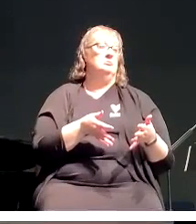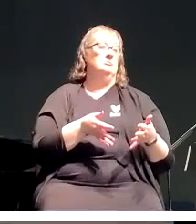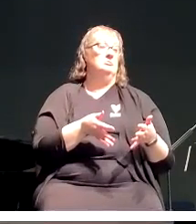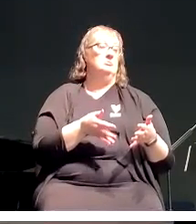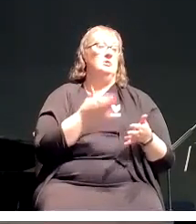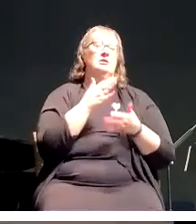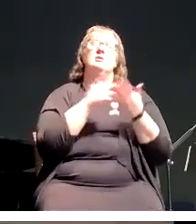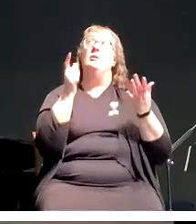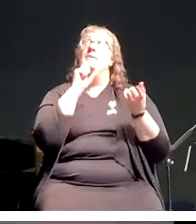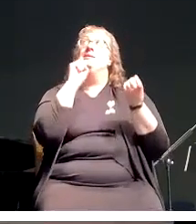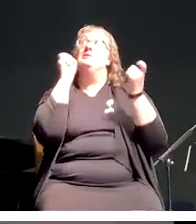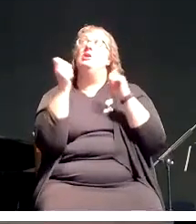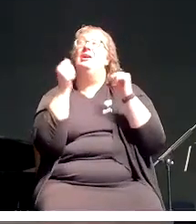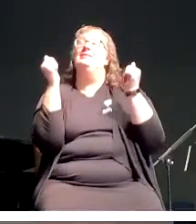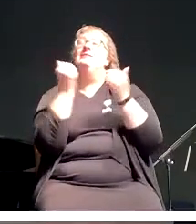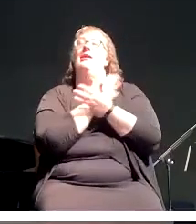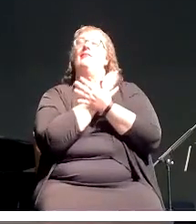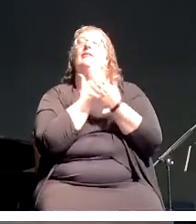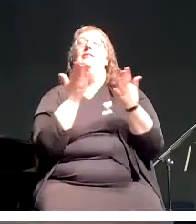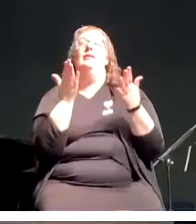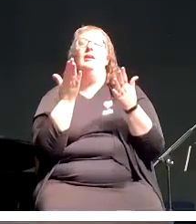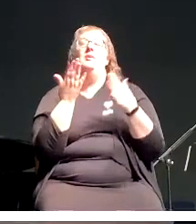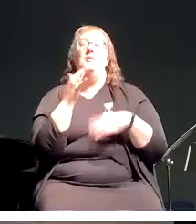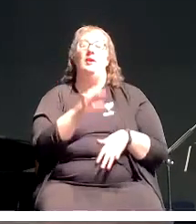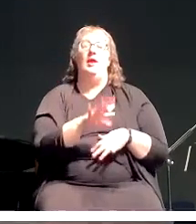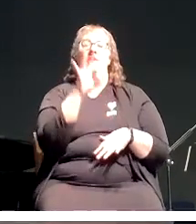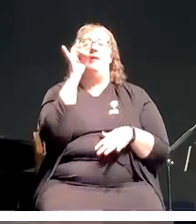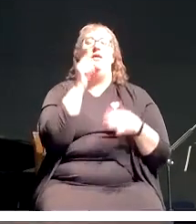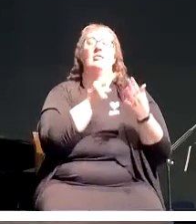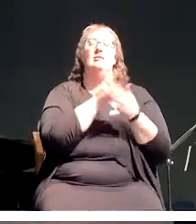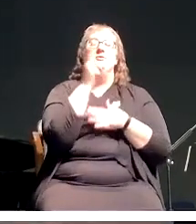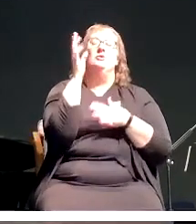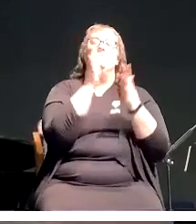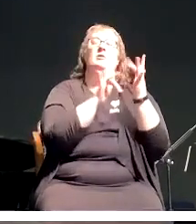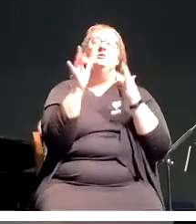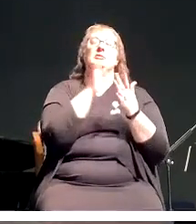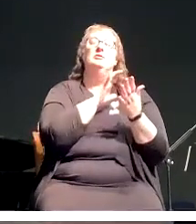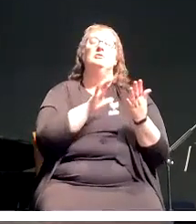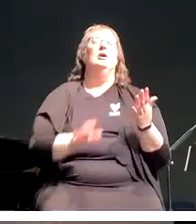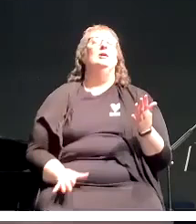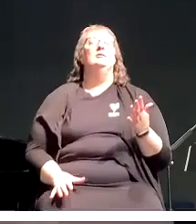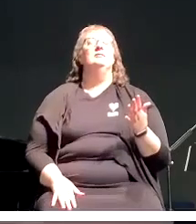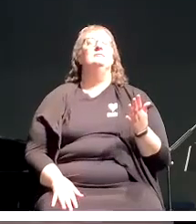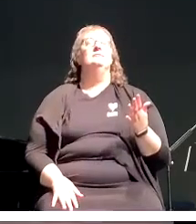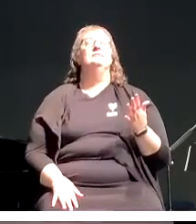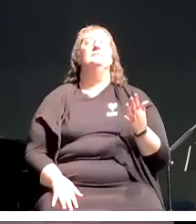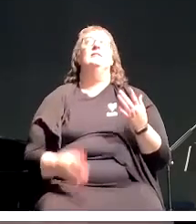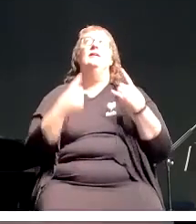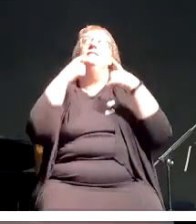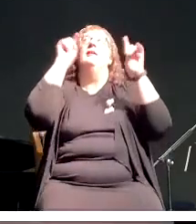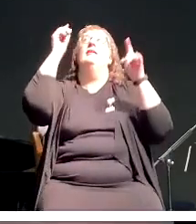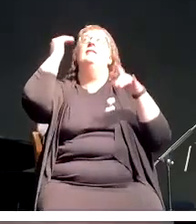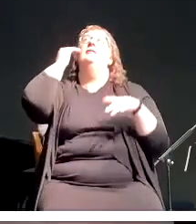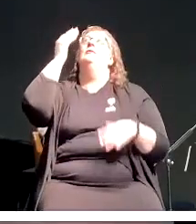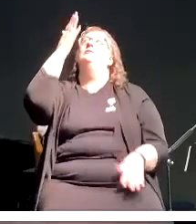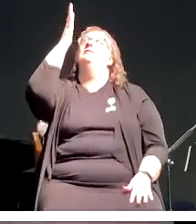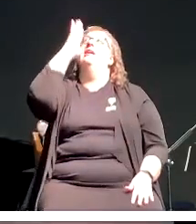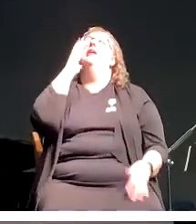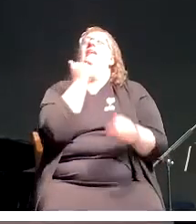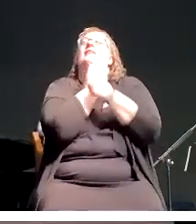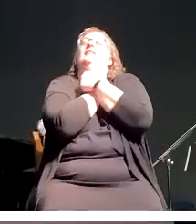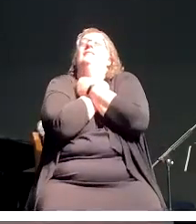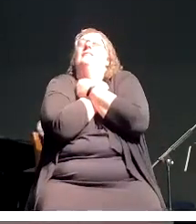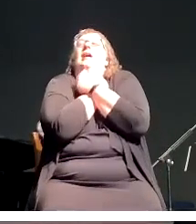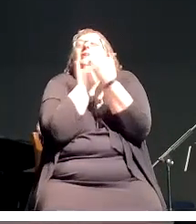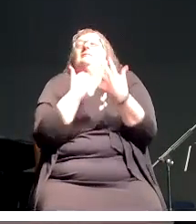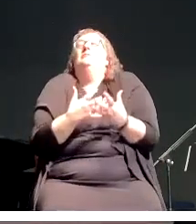But something changed everything. When I found out the truth about Jesus Christ, when I finally knew that there was a God who loves me